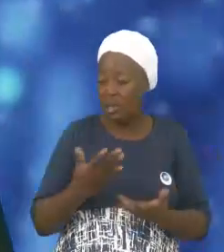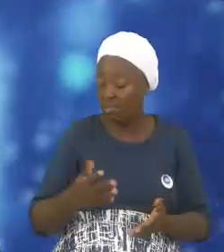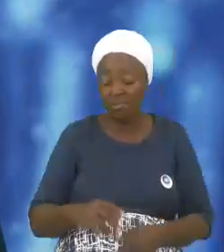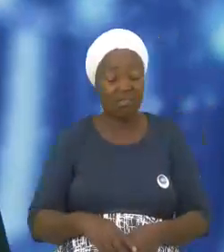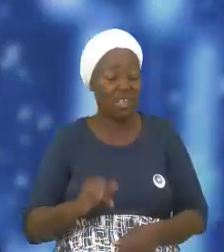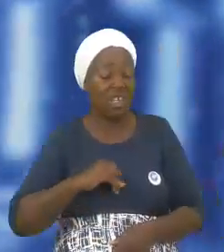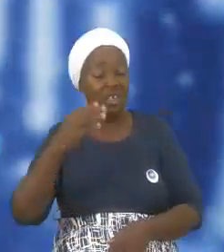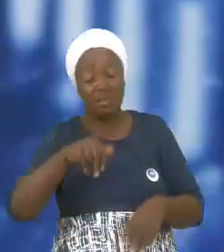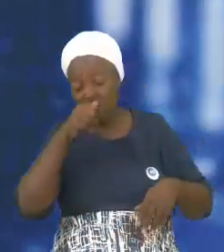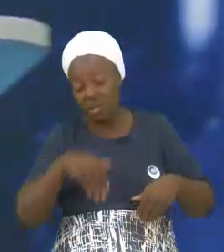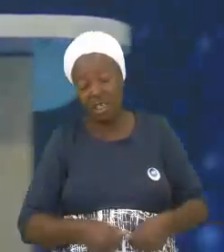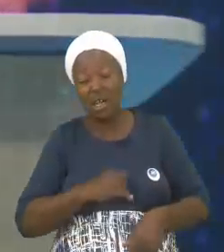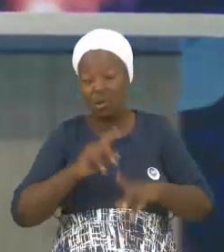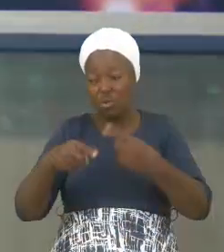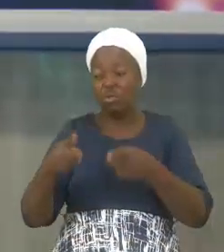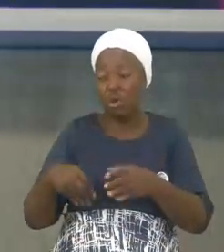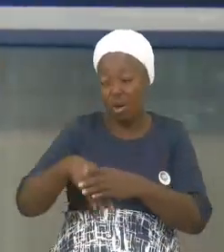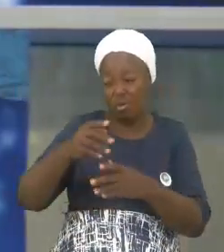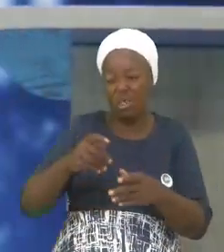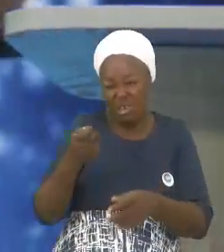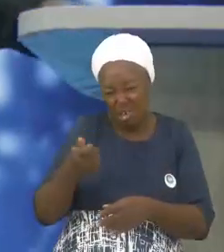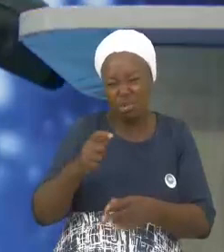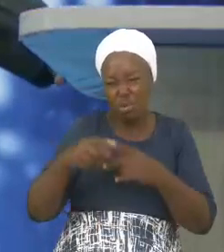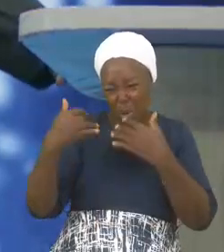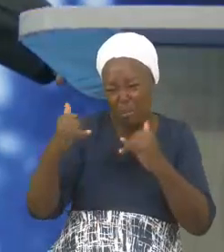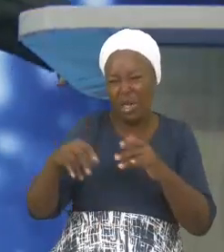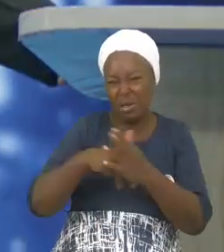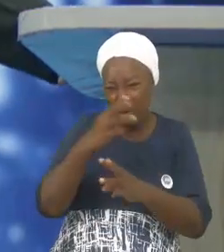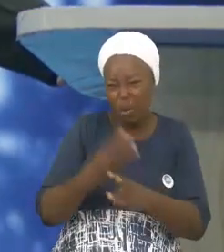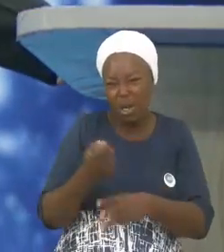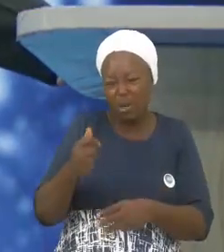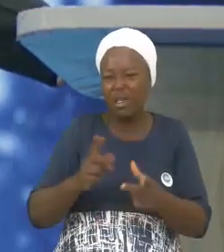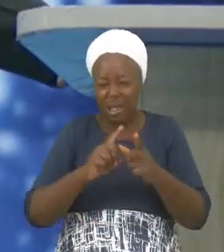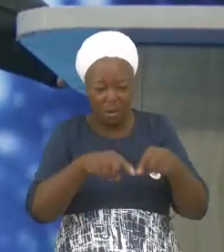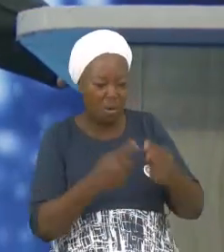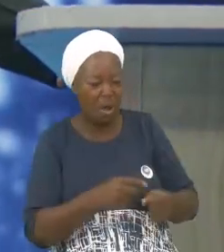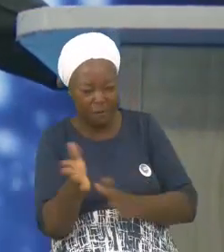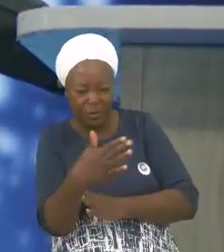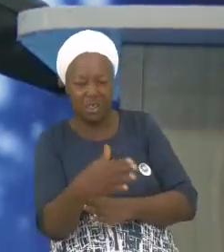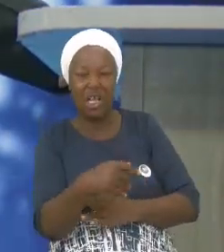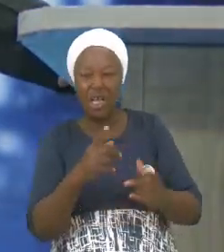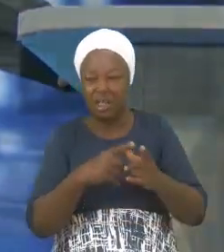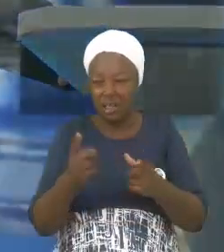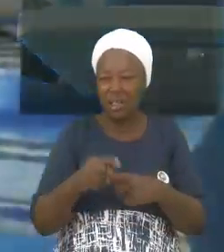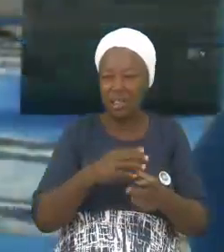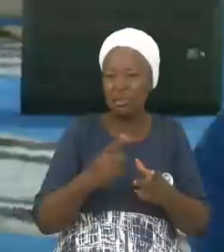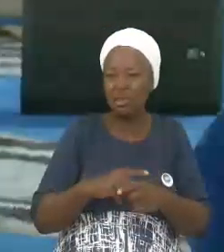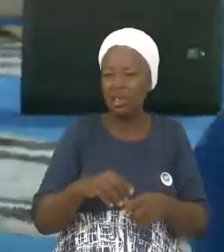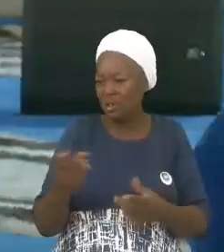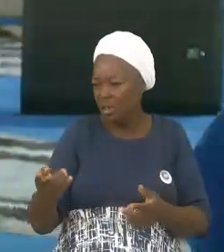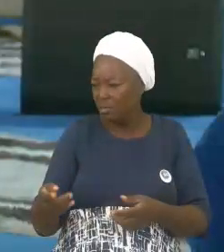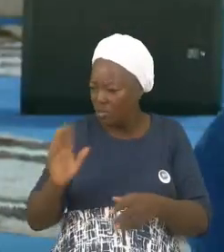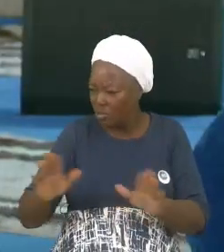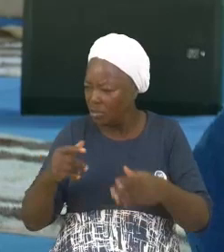then you are by the seed side now. And children, have you any bread there? And then you say, no. He says, throw your net over